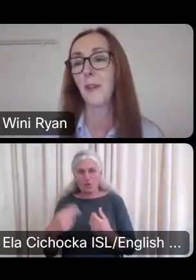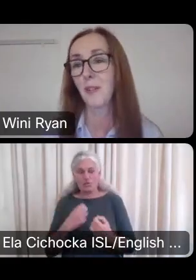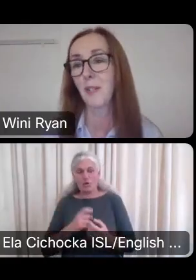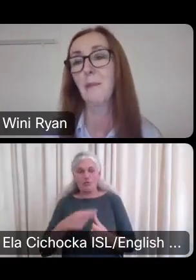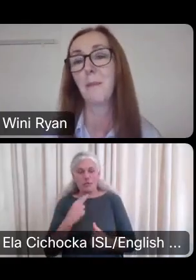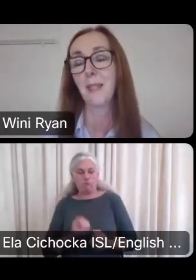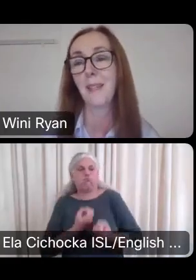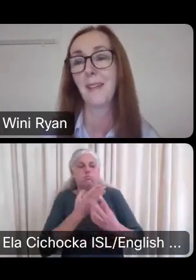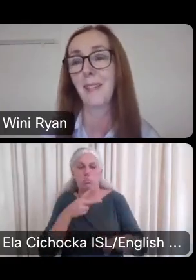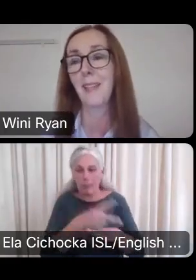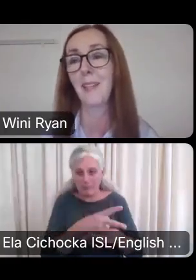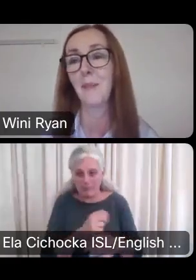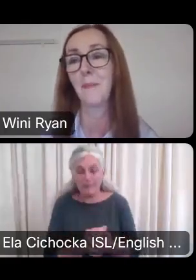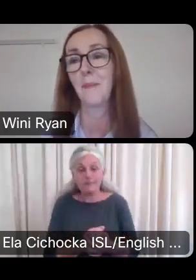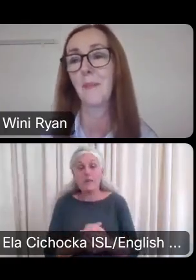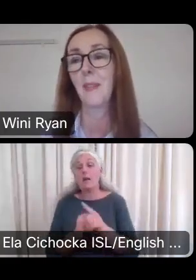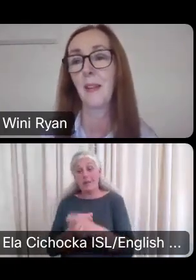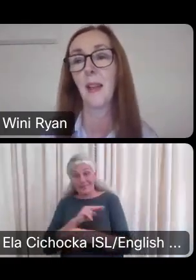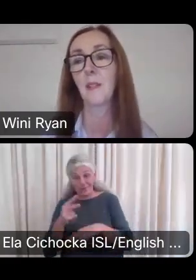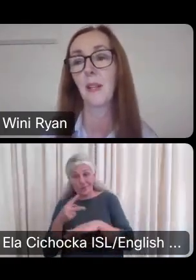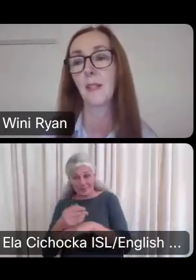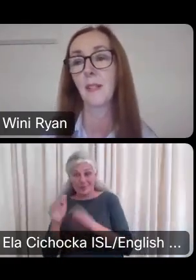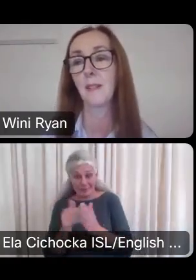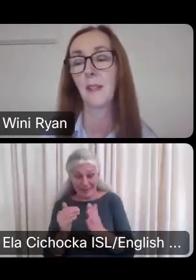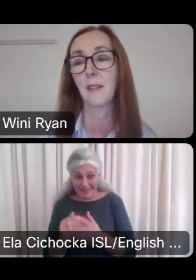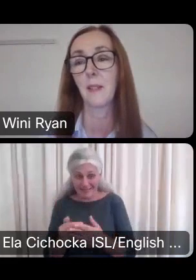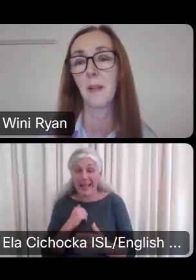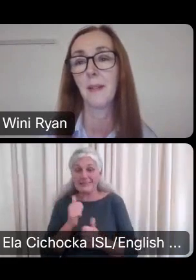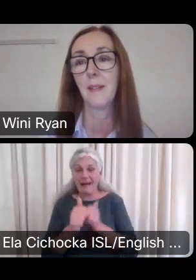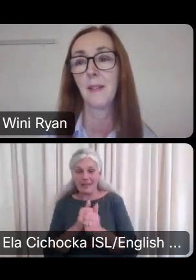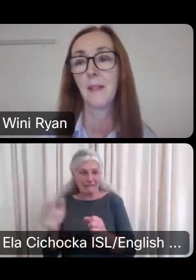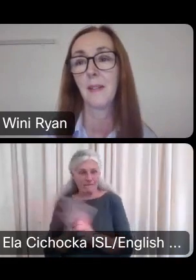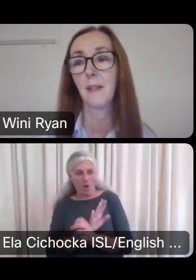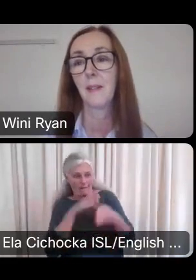Nuala, not interrupting. Yeah, thank you. And active listening. Thanks, Emma.